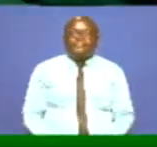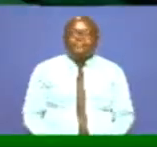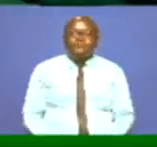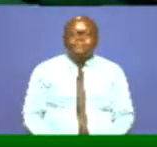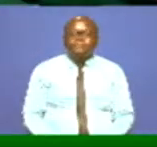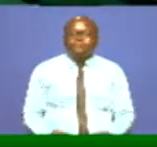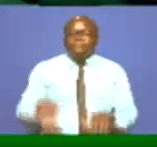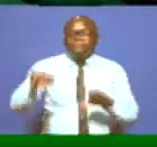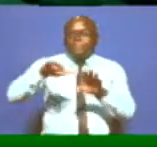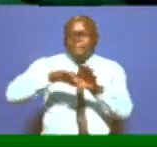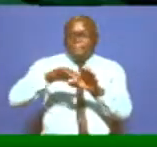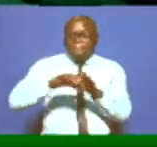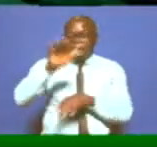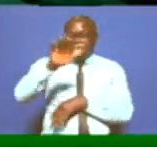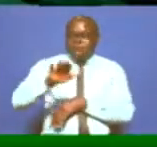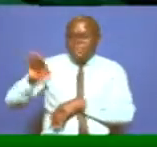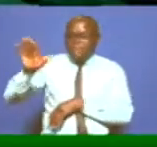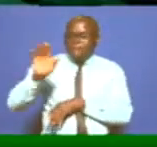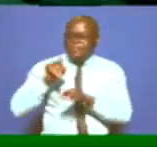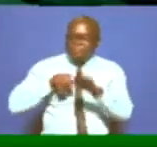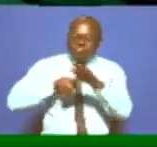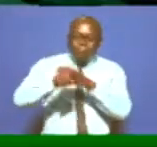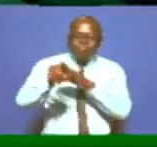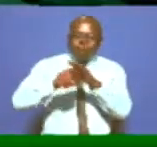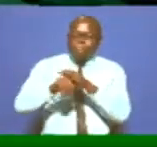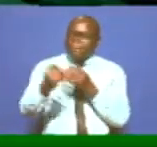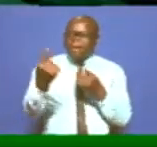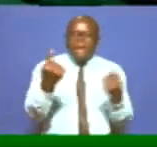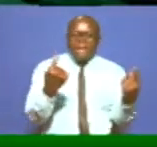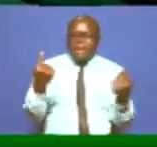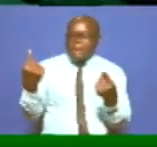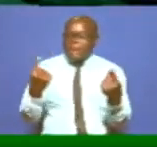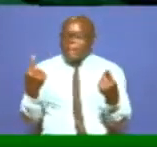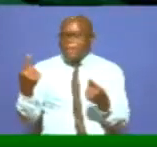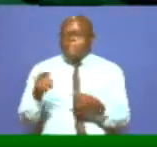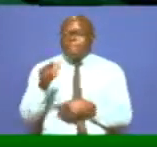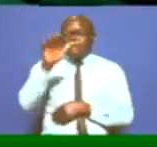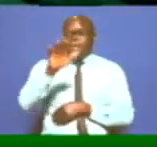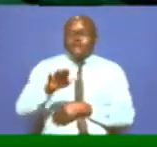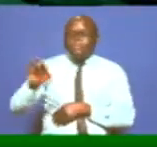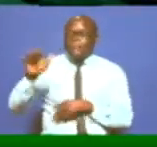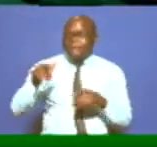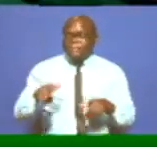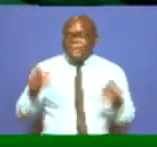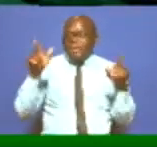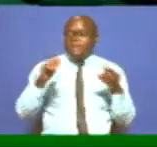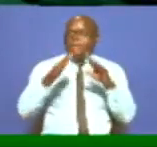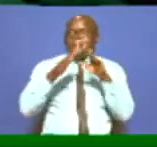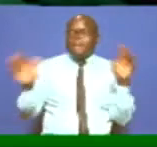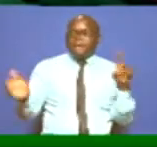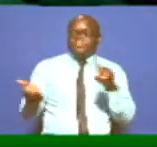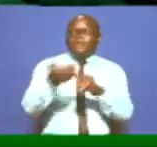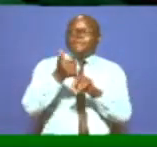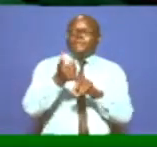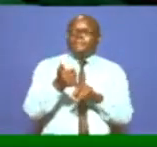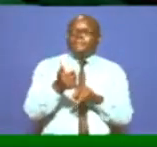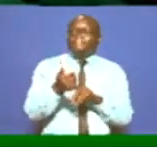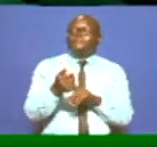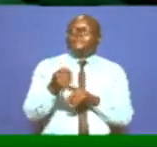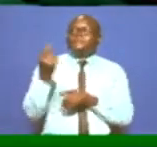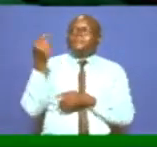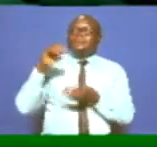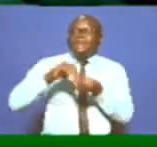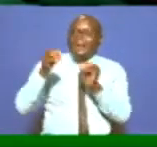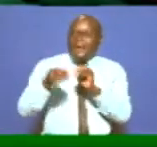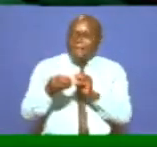Members of Parliament continue making their way into the chamber to allow the House raise that particular key number to allow it